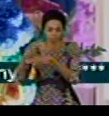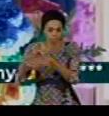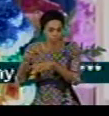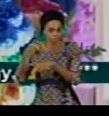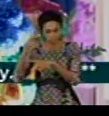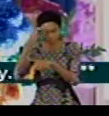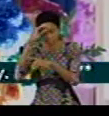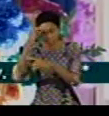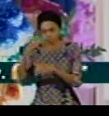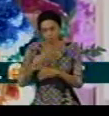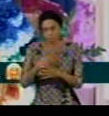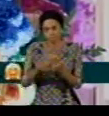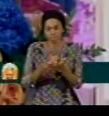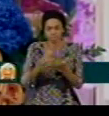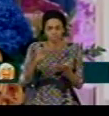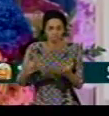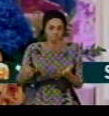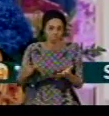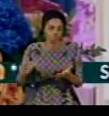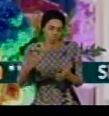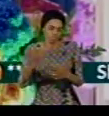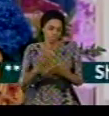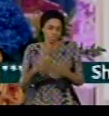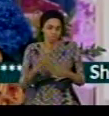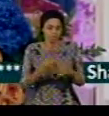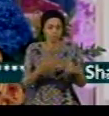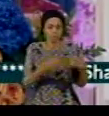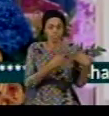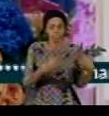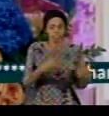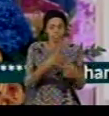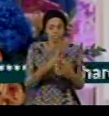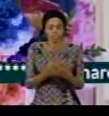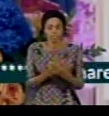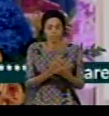heart he takes something from my heart